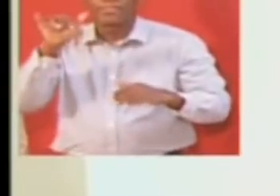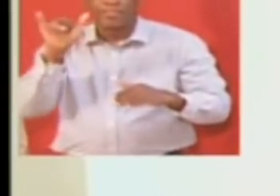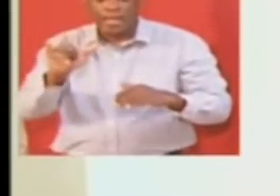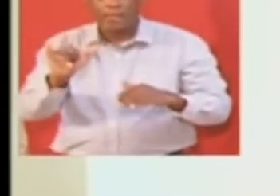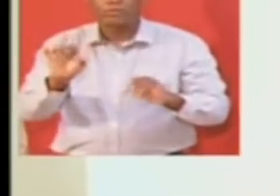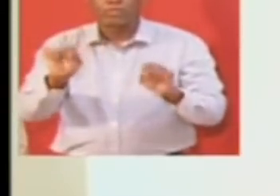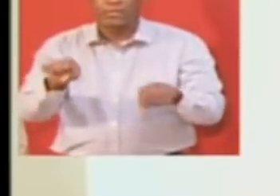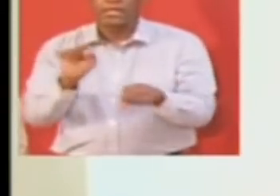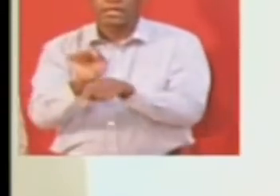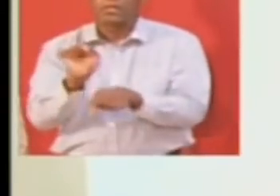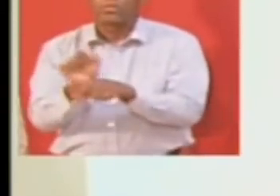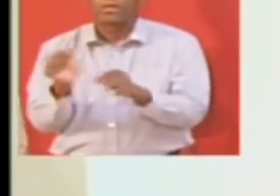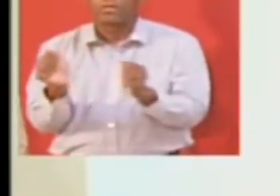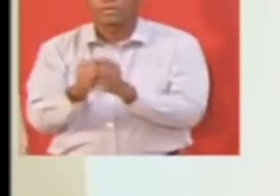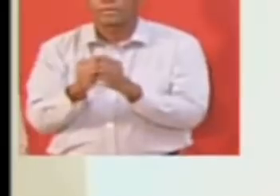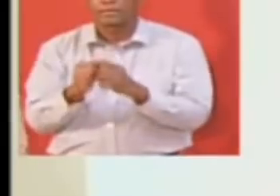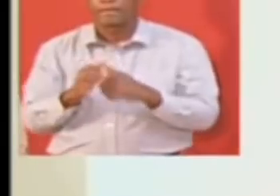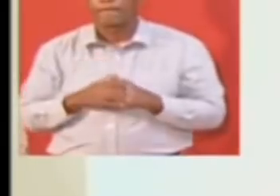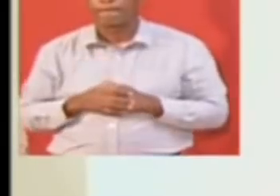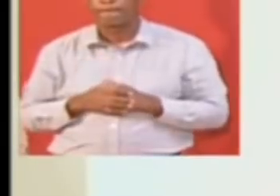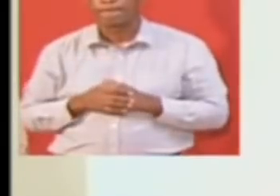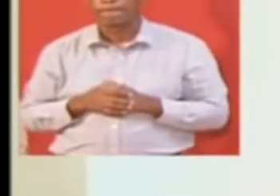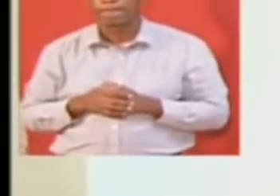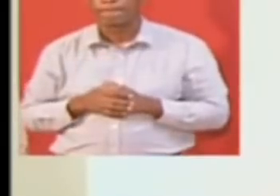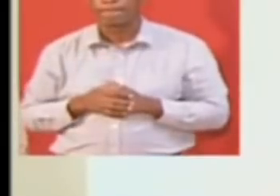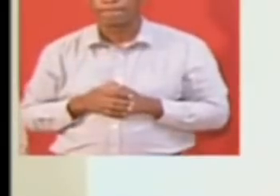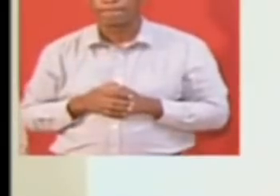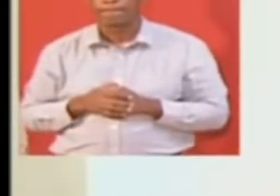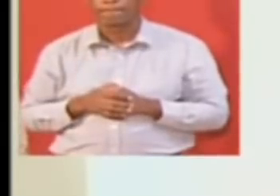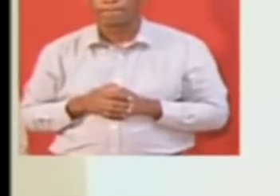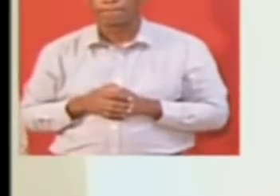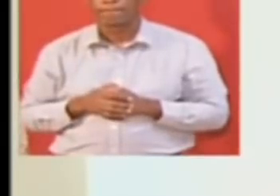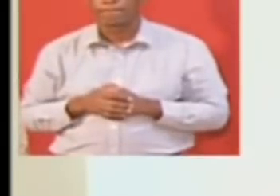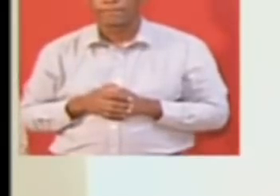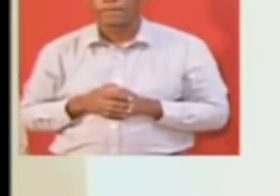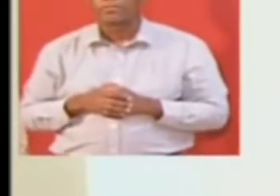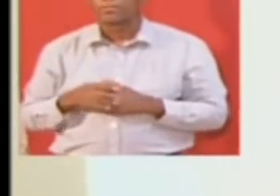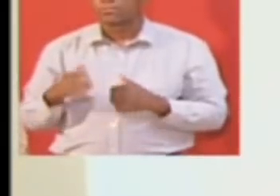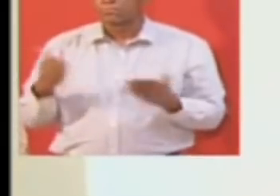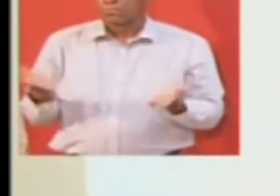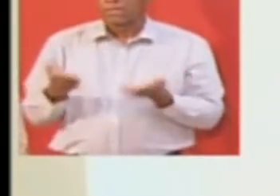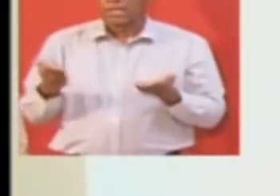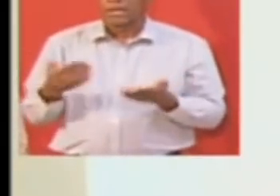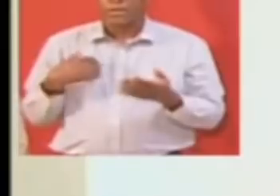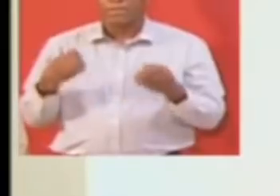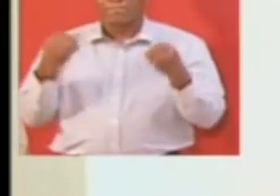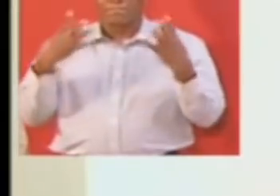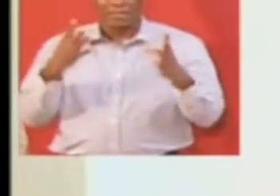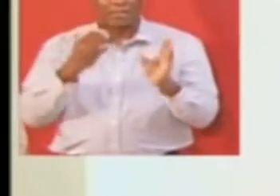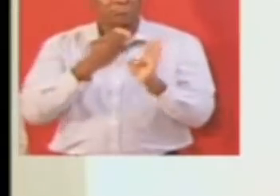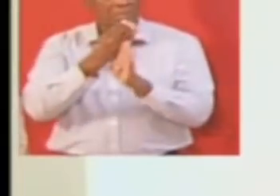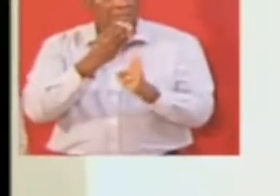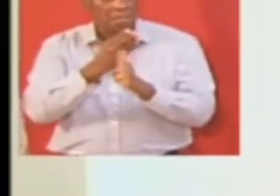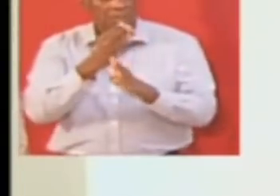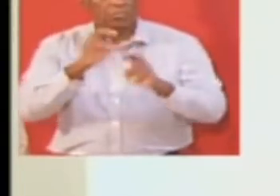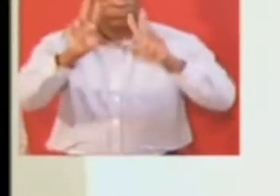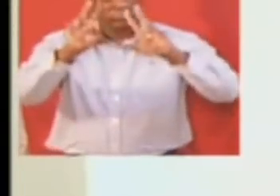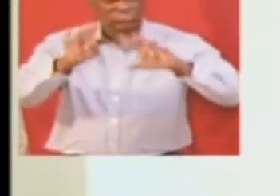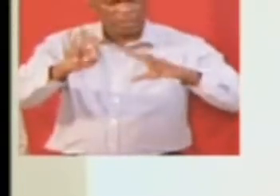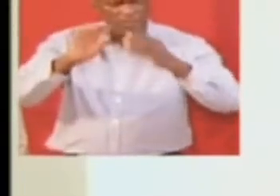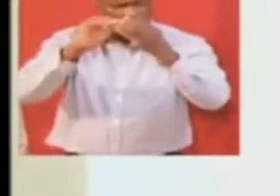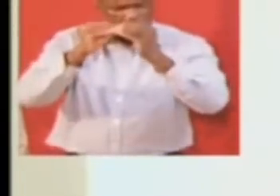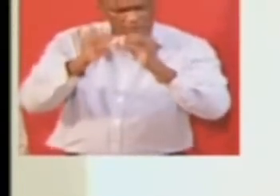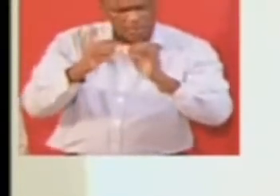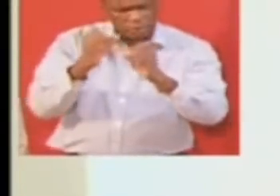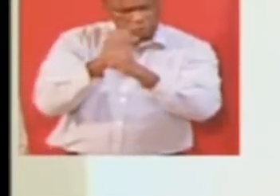experts here, the health person, the epidemiologists who look at the numbers and determine the risk